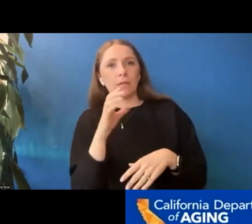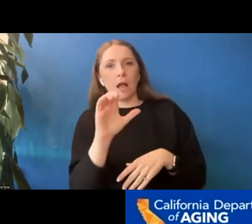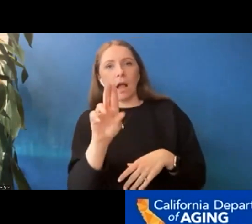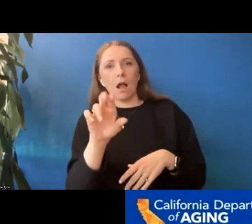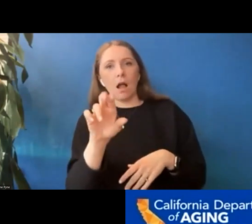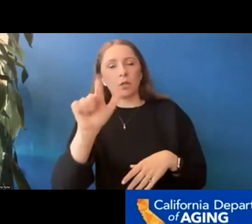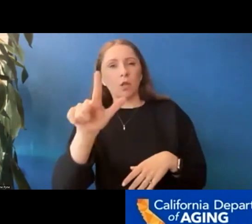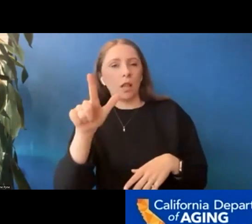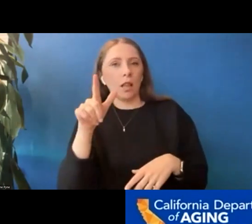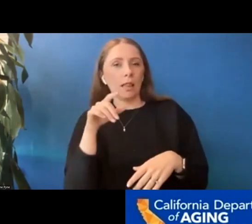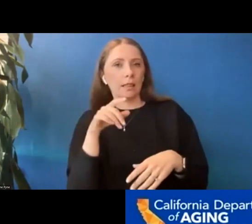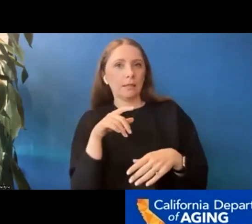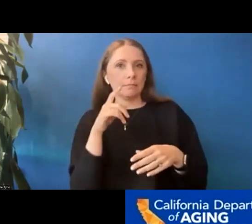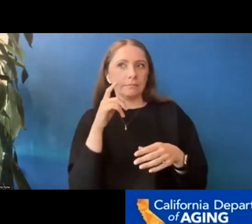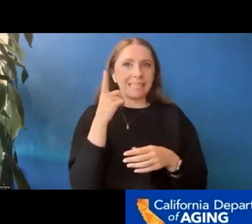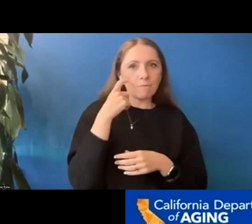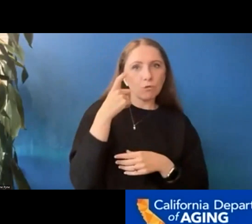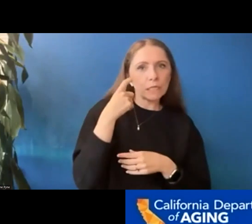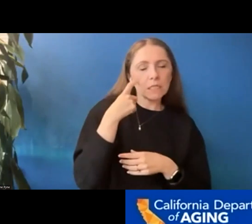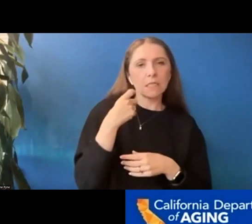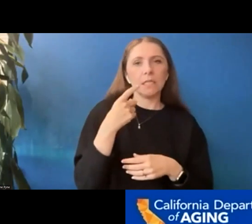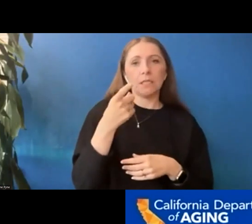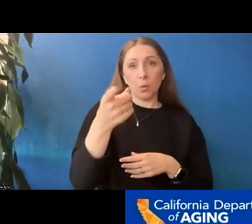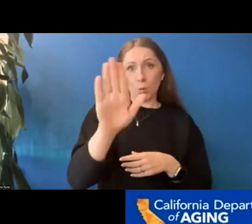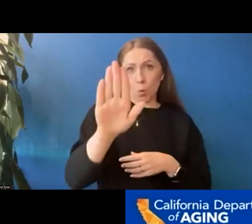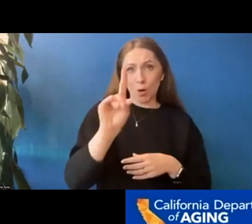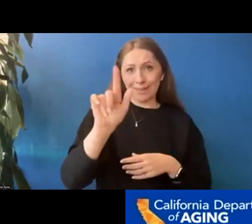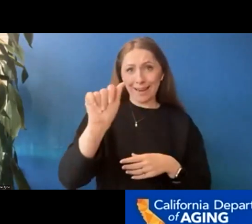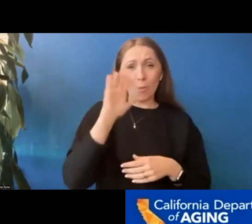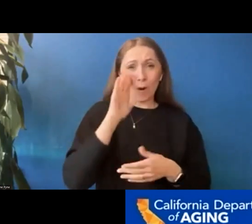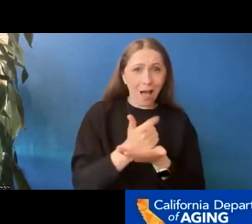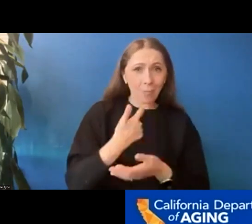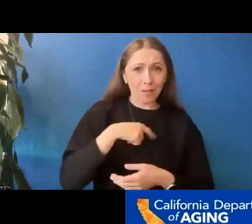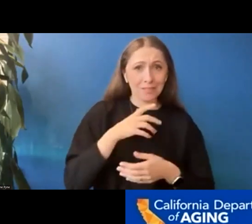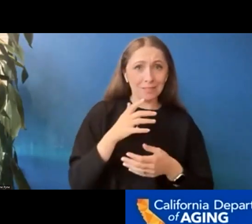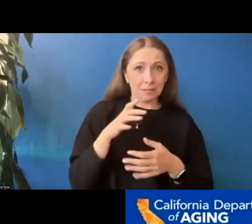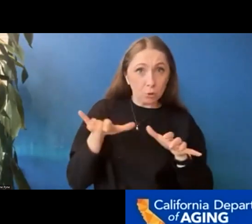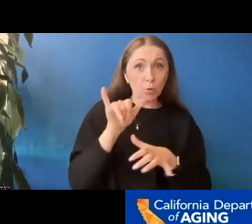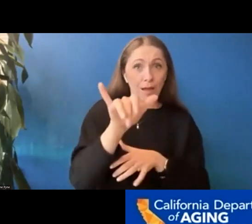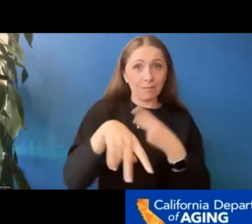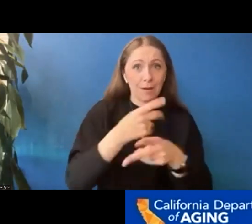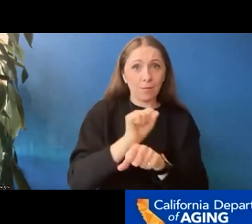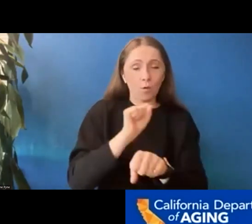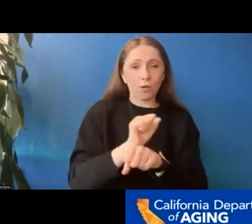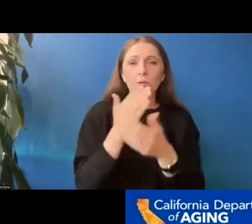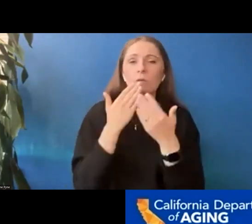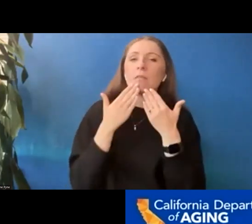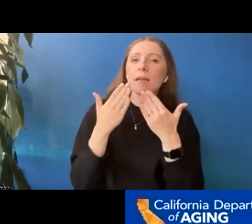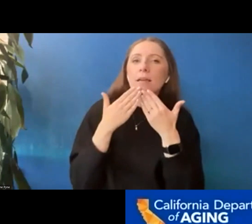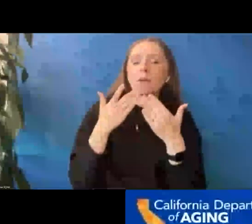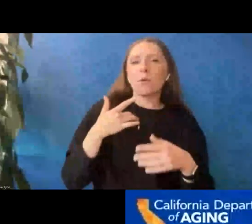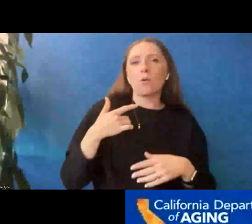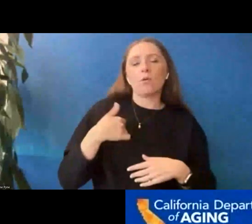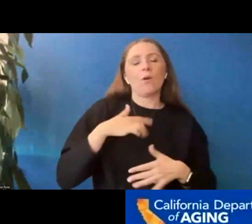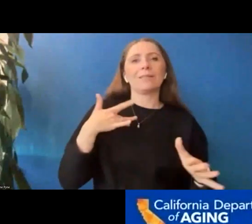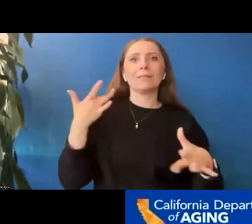just presented would allow us to do the research we've been wanting to do for a decade. So all I have to say is we're incredibly